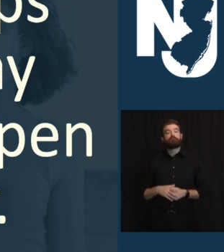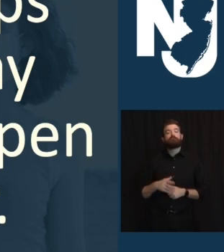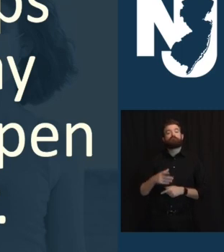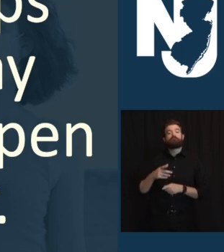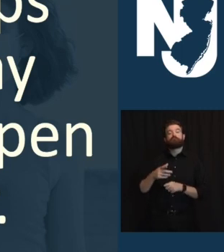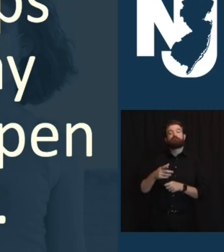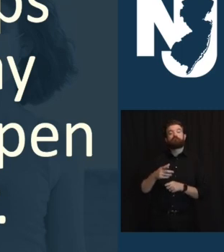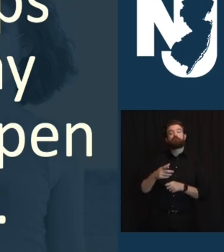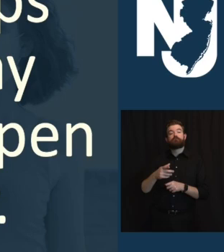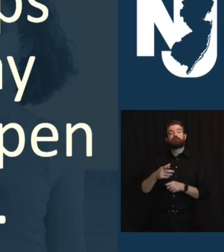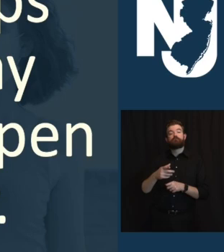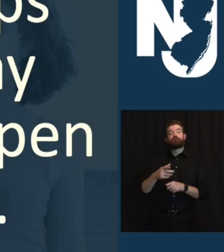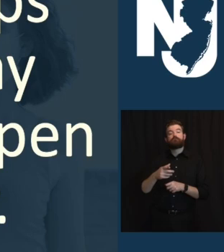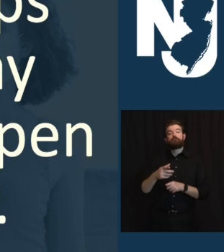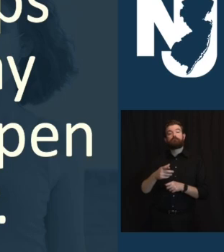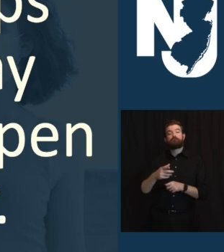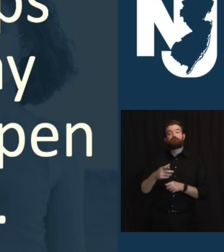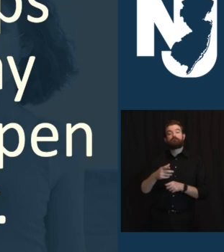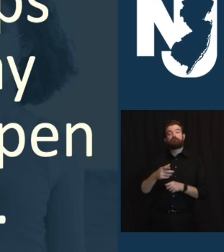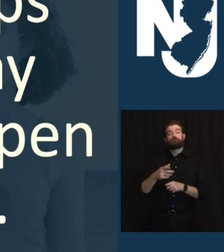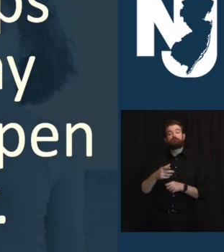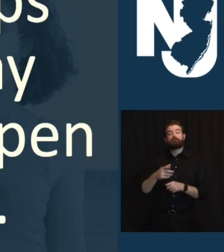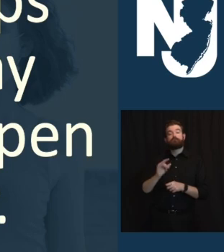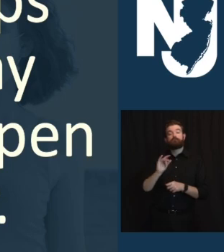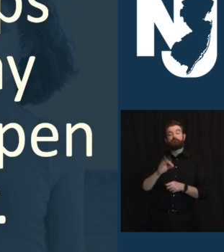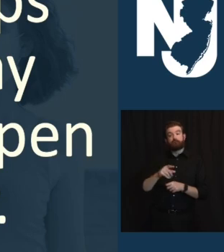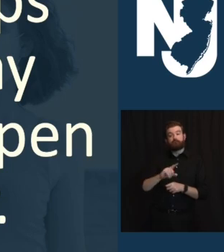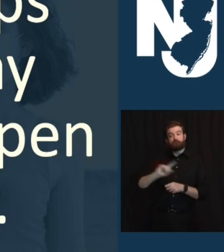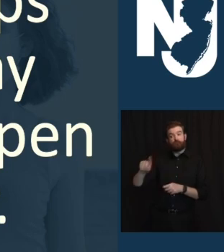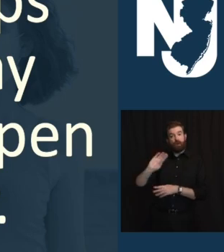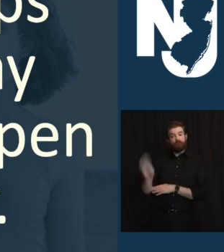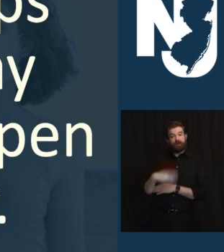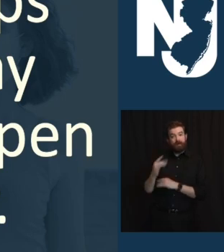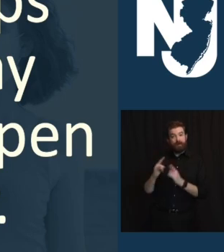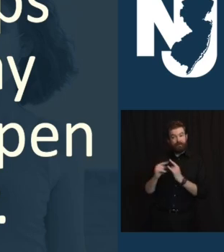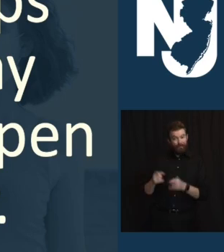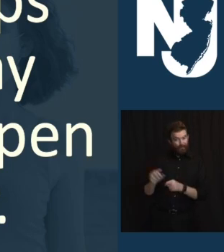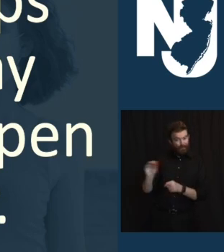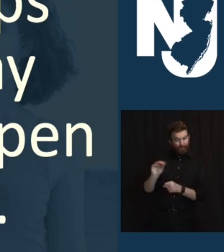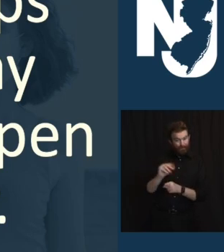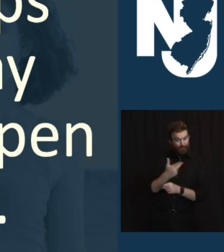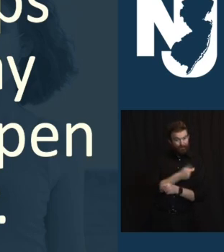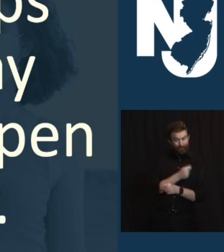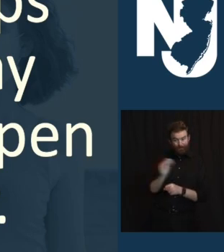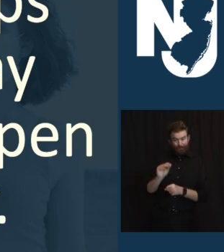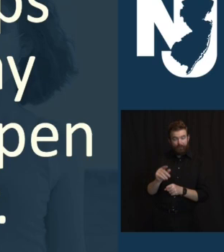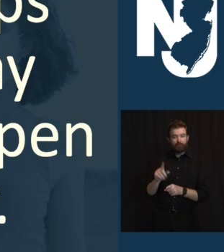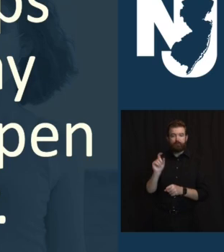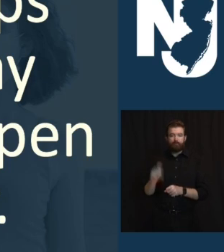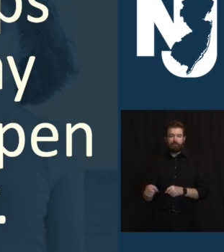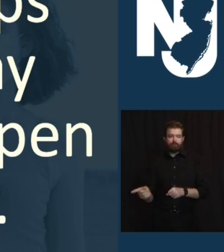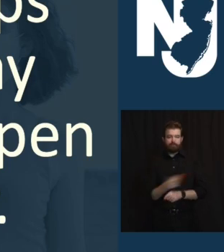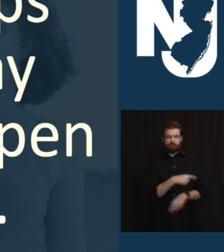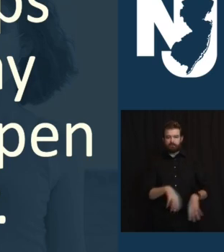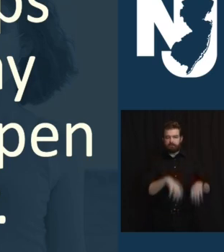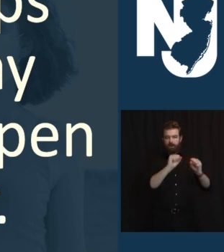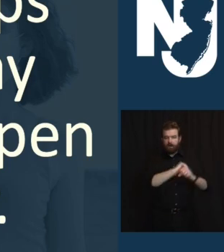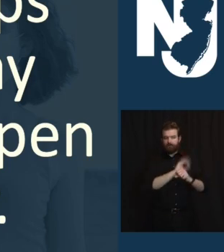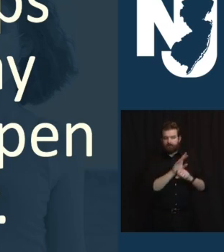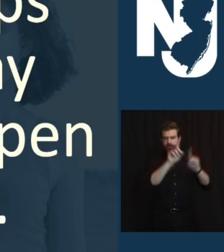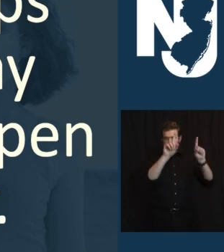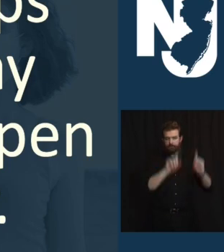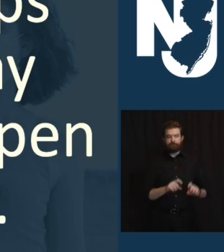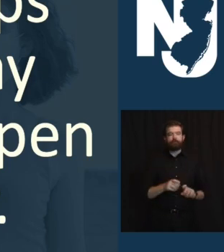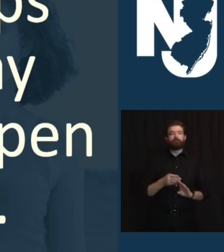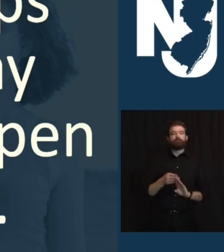test before the camp begins and within the first few days of their session. The department has been in direct contact with our